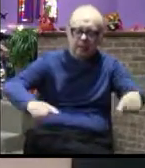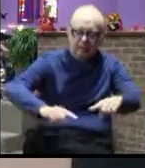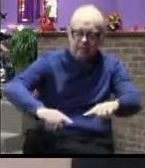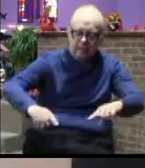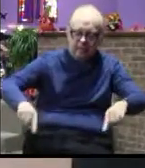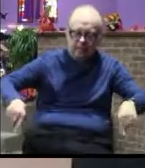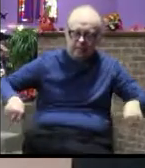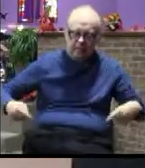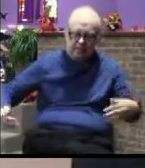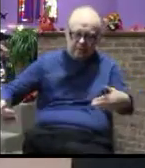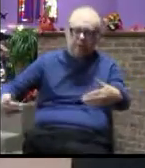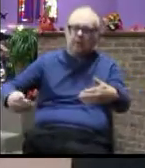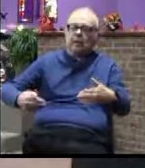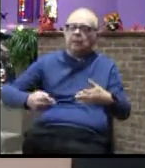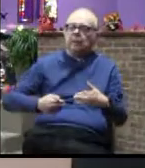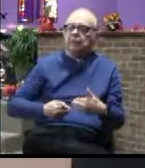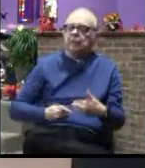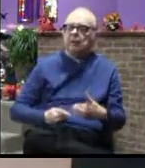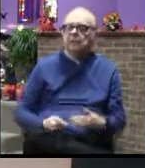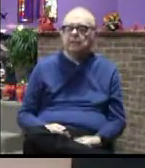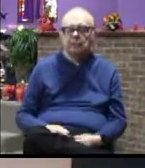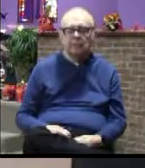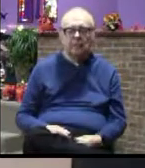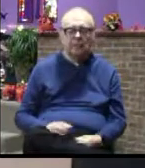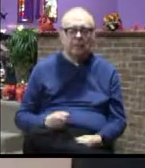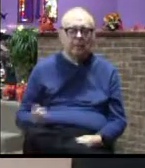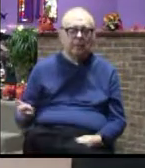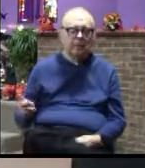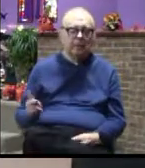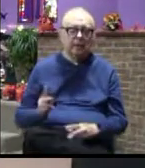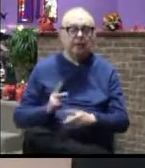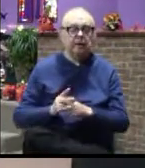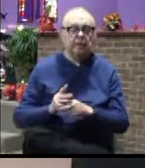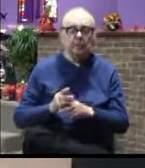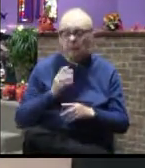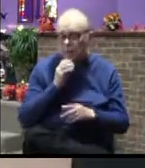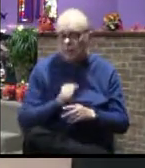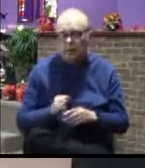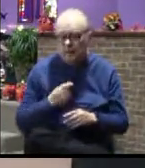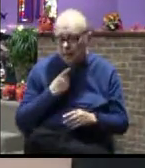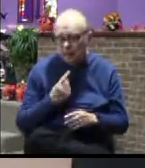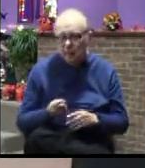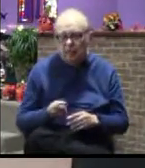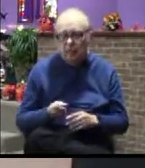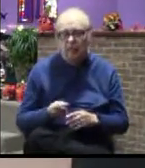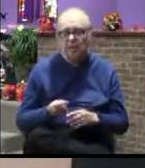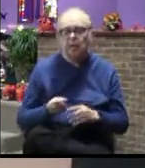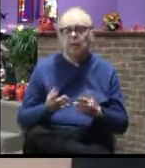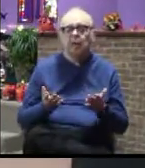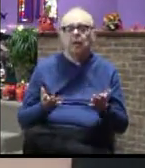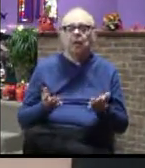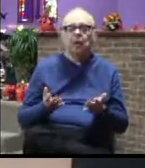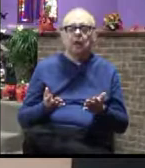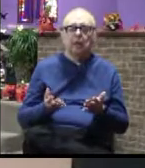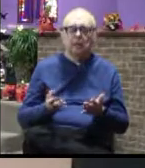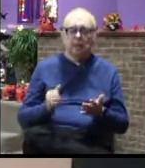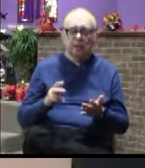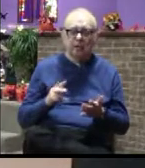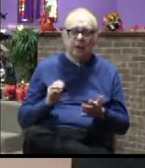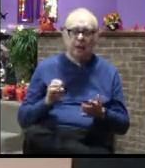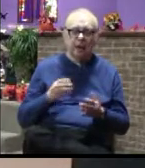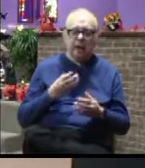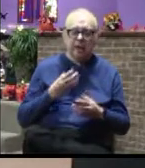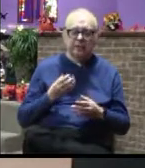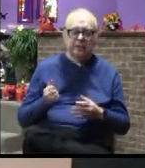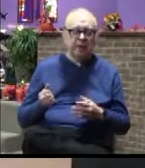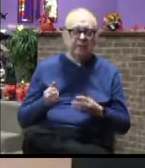and then everybody else moves in okay so they're all keeping them warm and they're saying that the ice